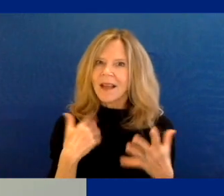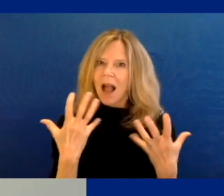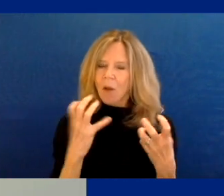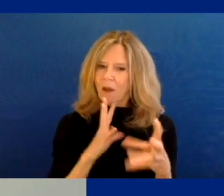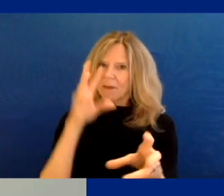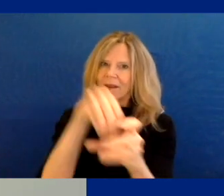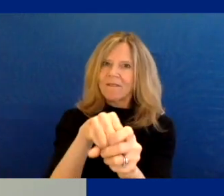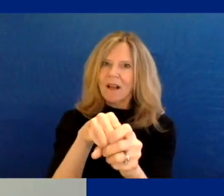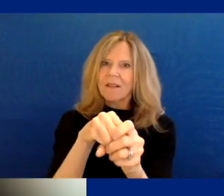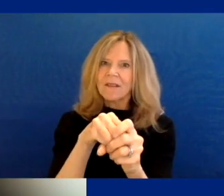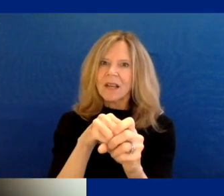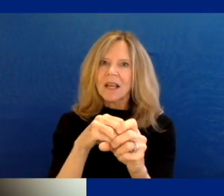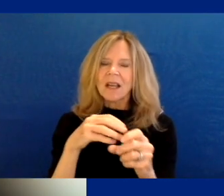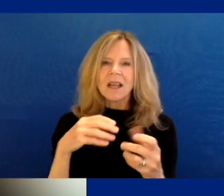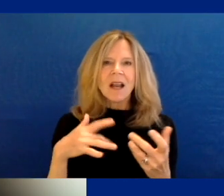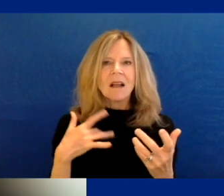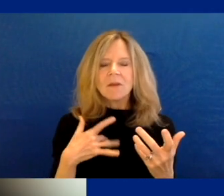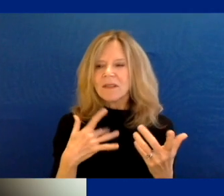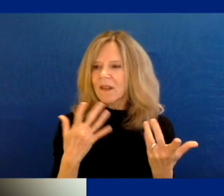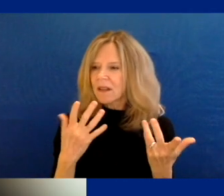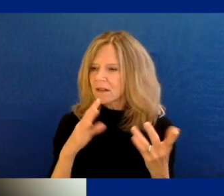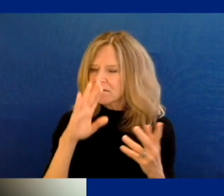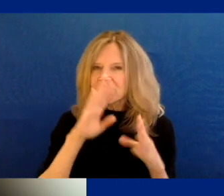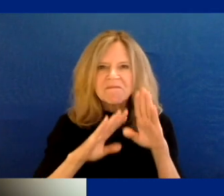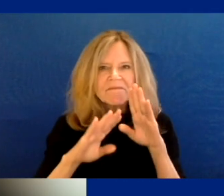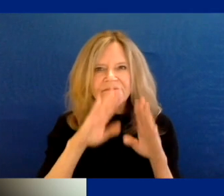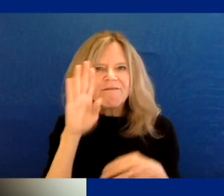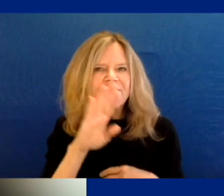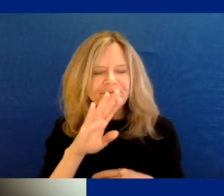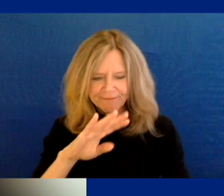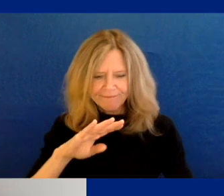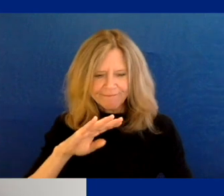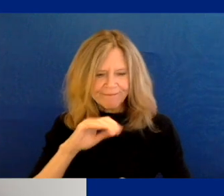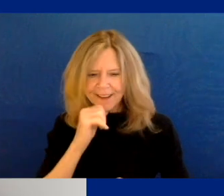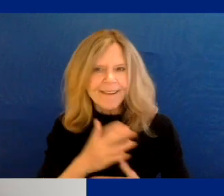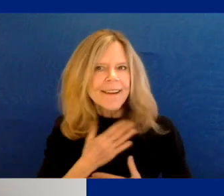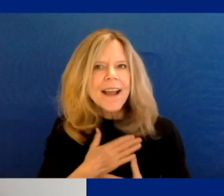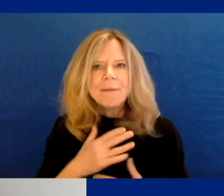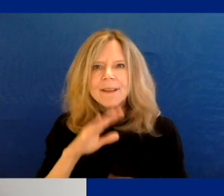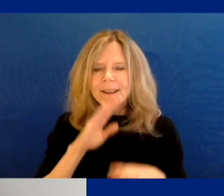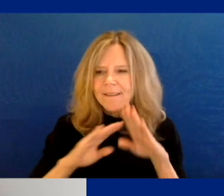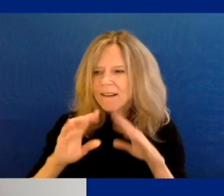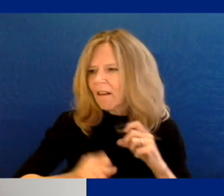a way to get engaged. I was feeling very fed up with and very frustrated with